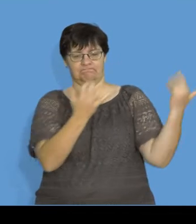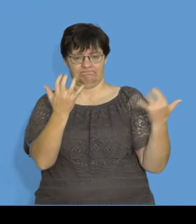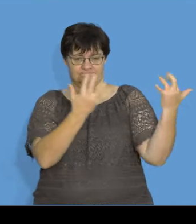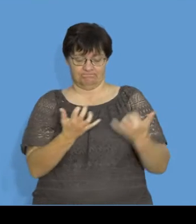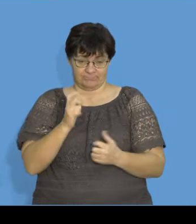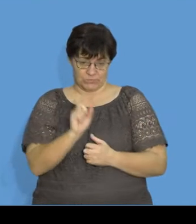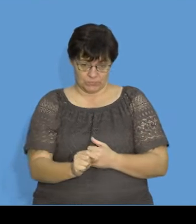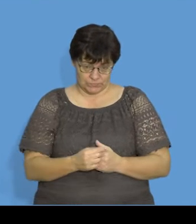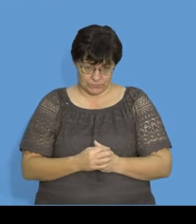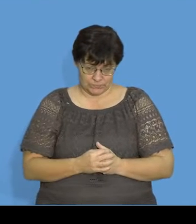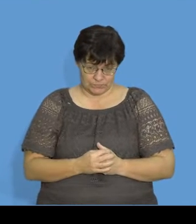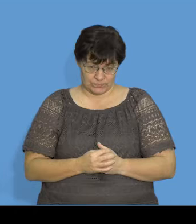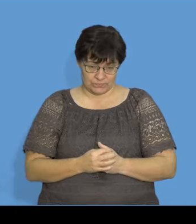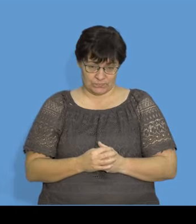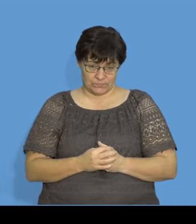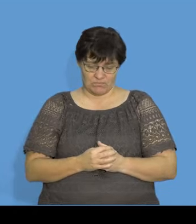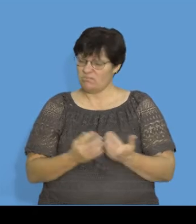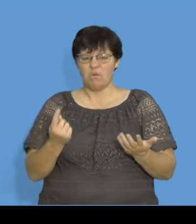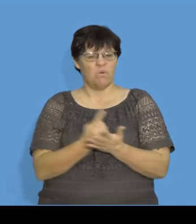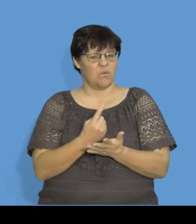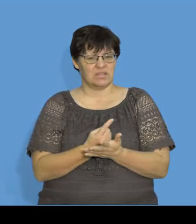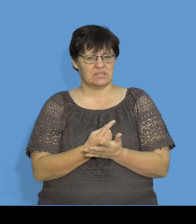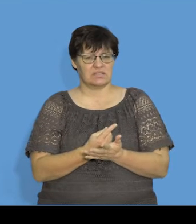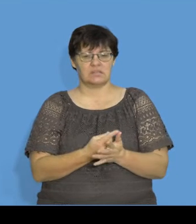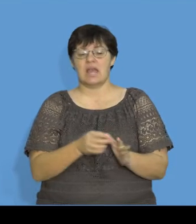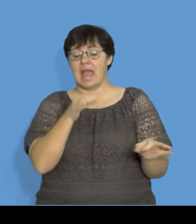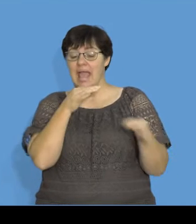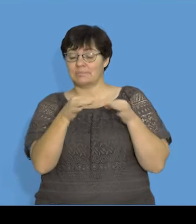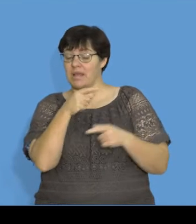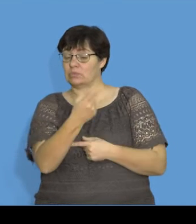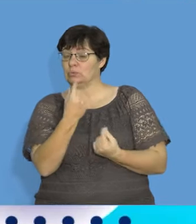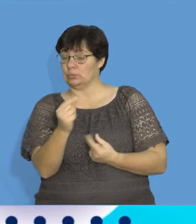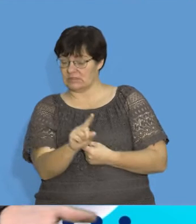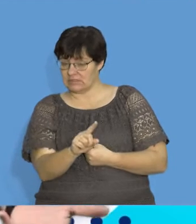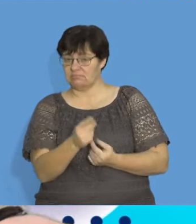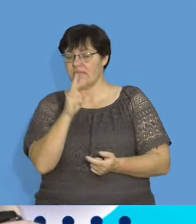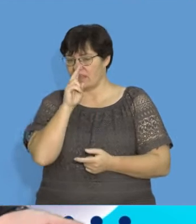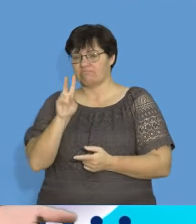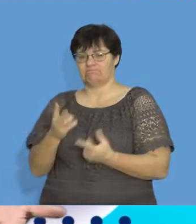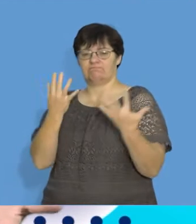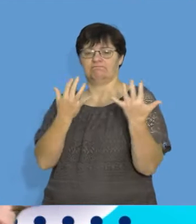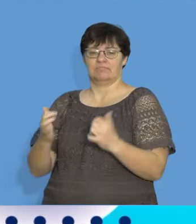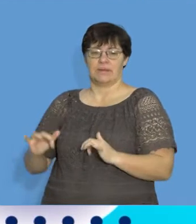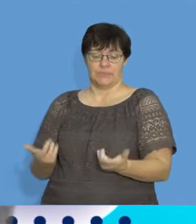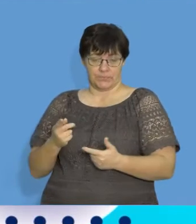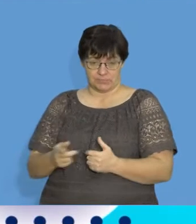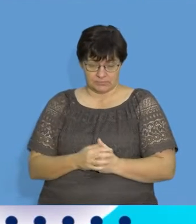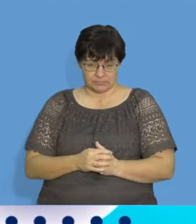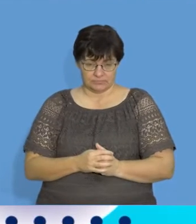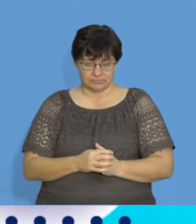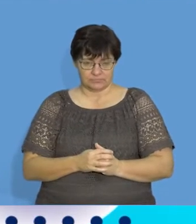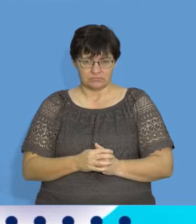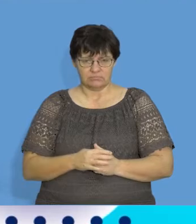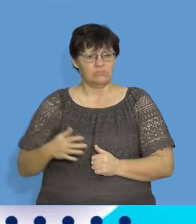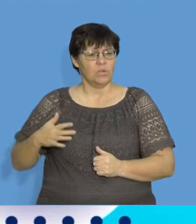calculations. It's how we always do it. We define what we're working with, then we look at how we calculate it, because